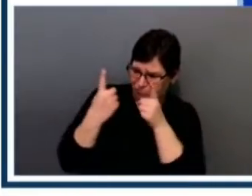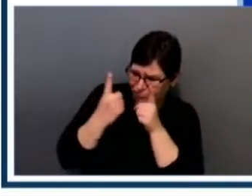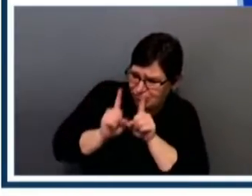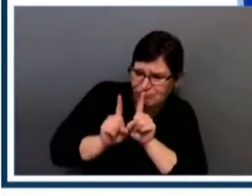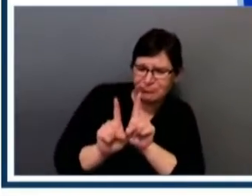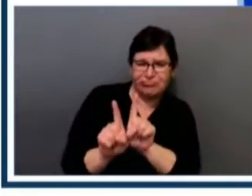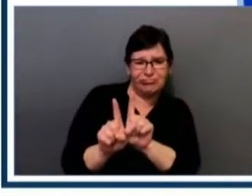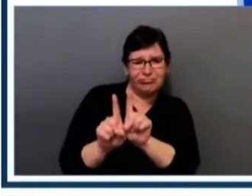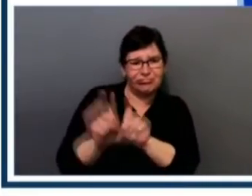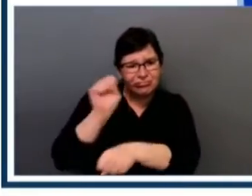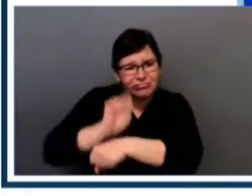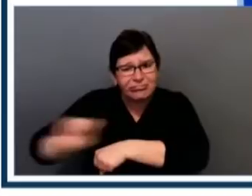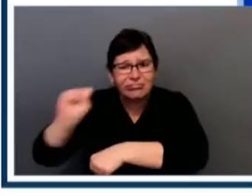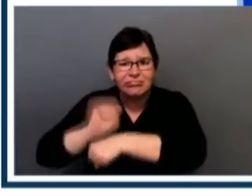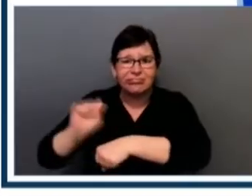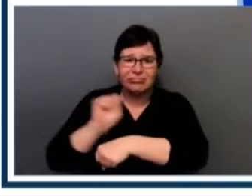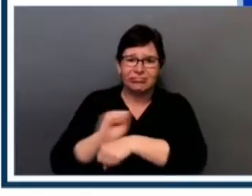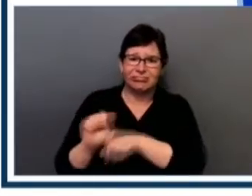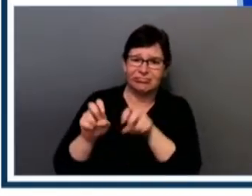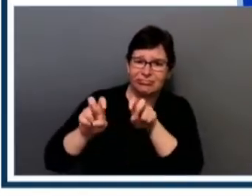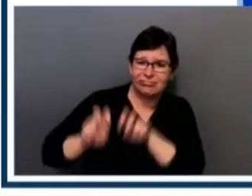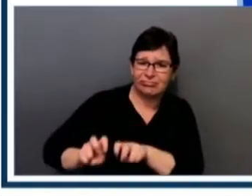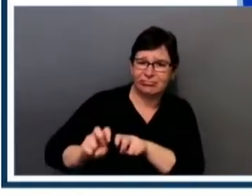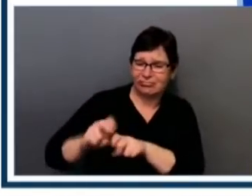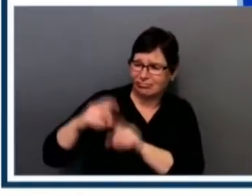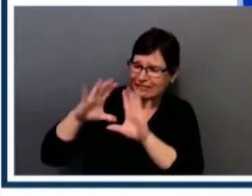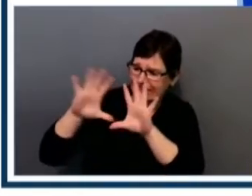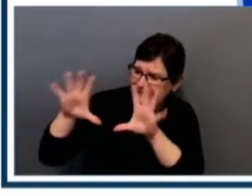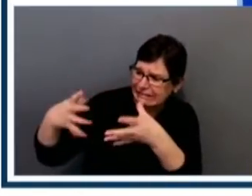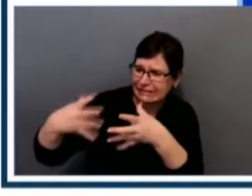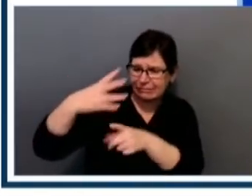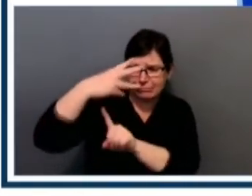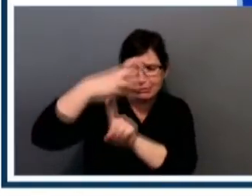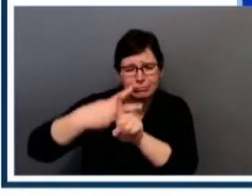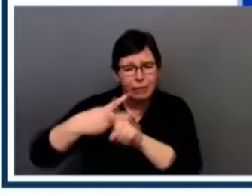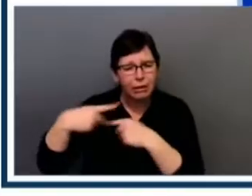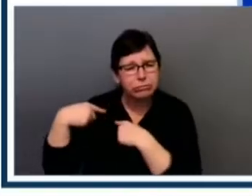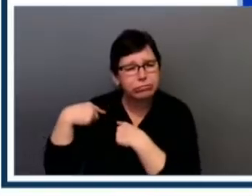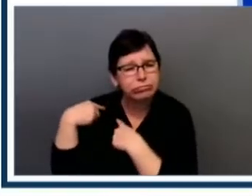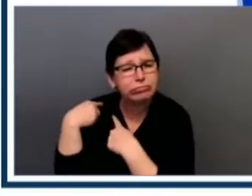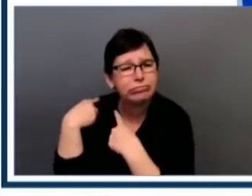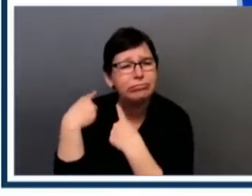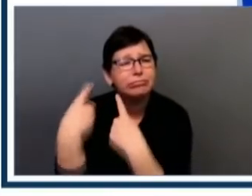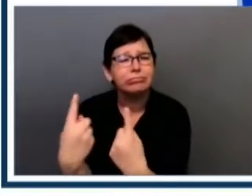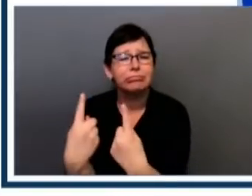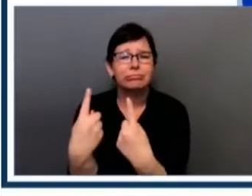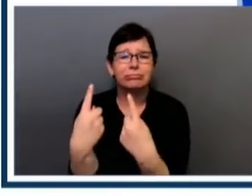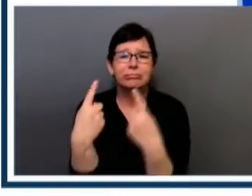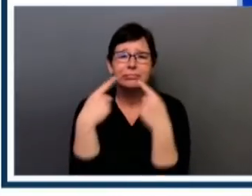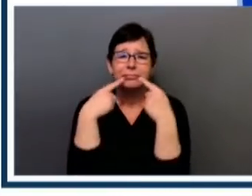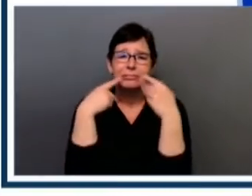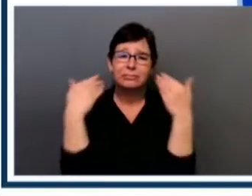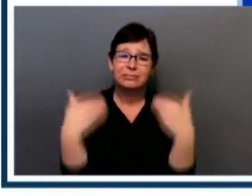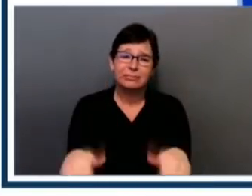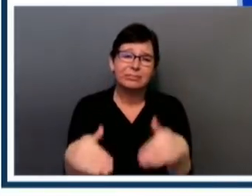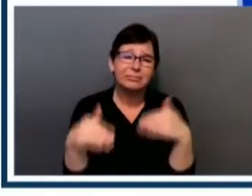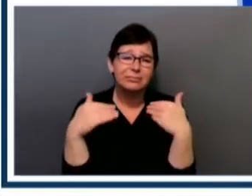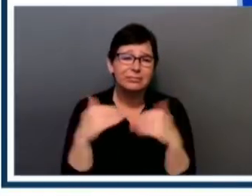incredible honor. The more I get to know Dr. Strang, the more respect I have for you and your family. So I want to really thank you for